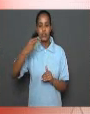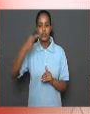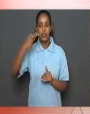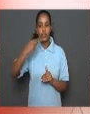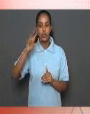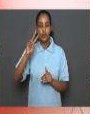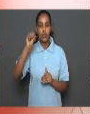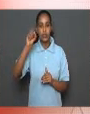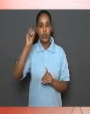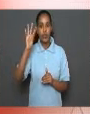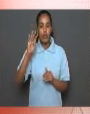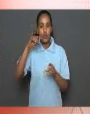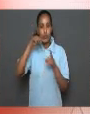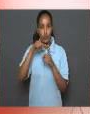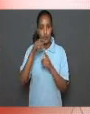the solution,